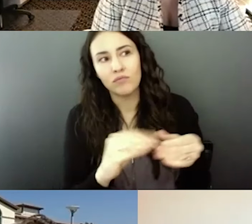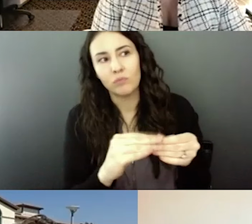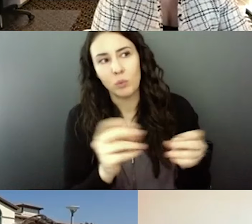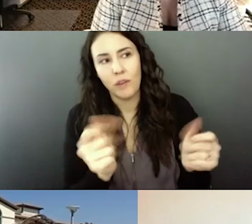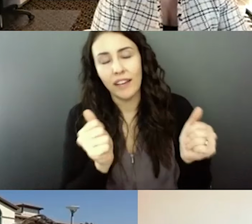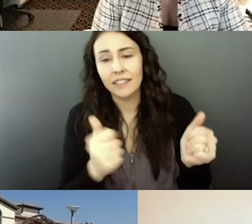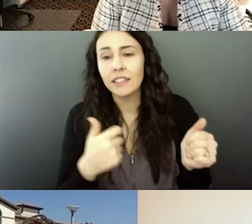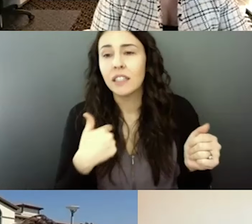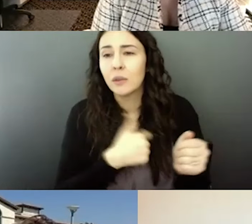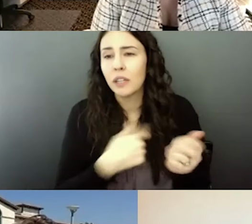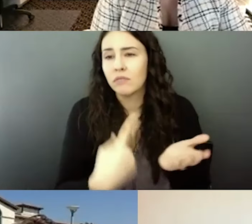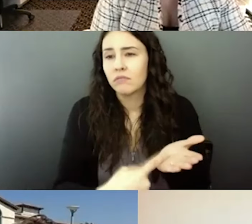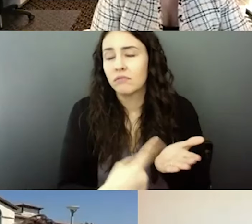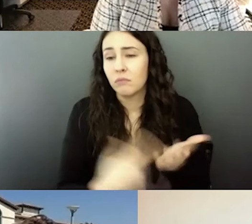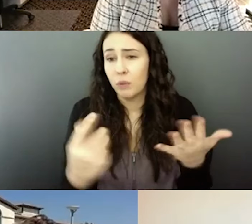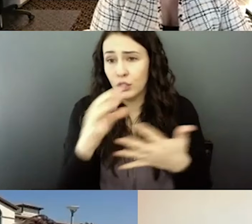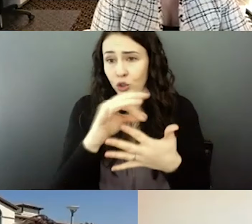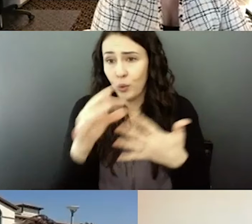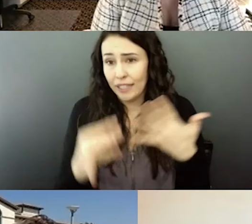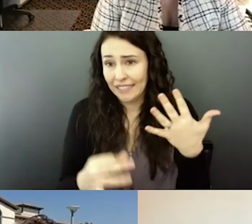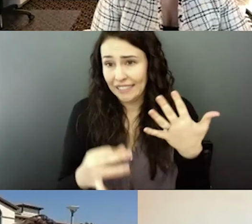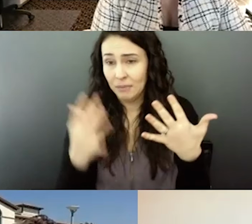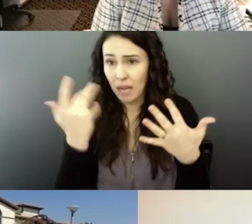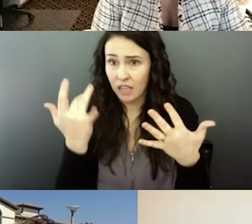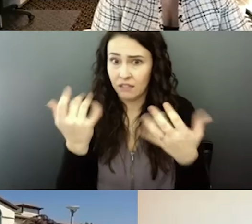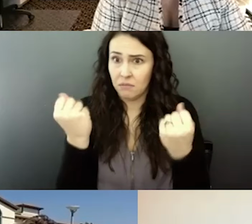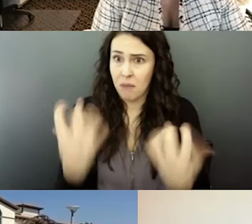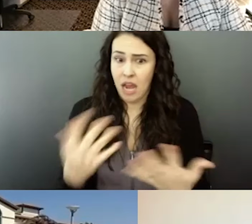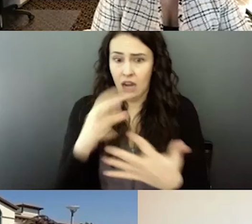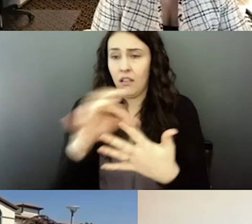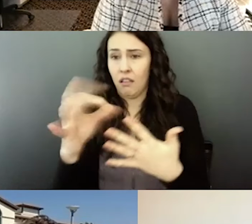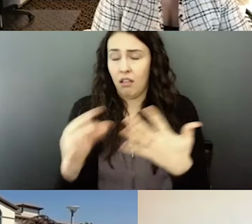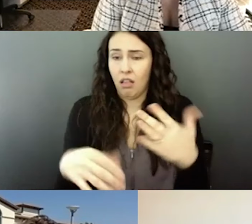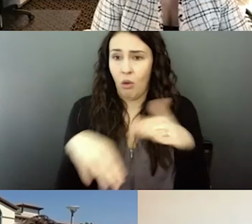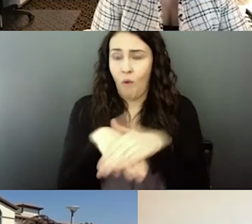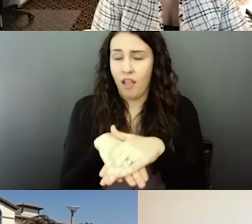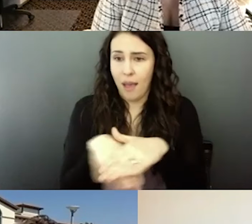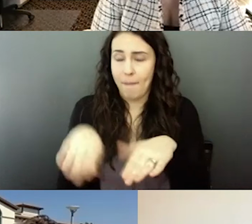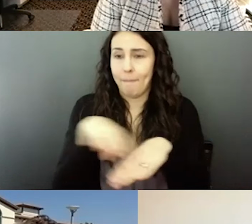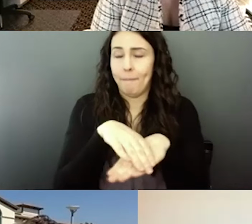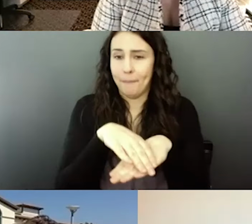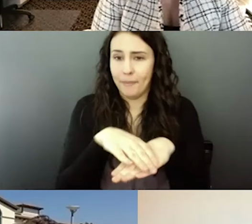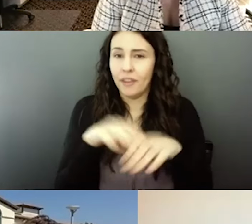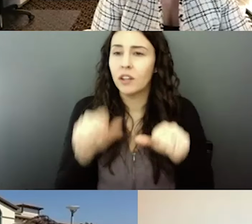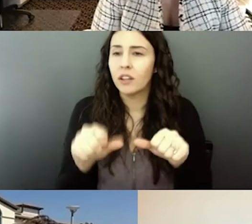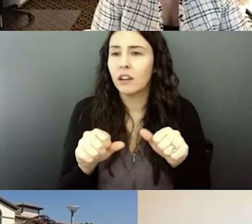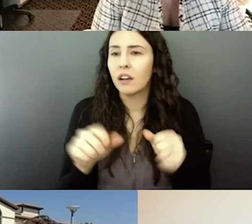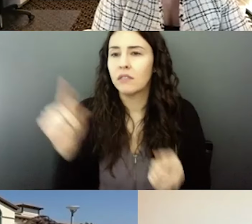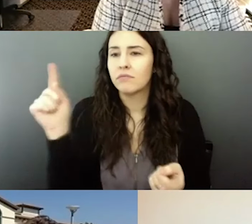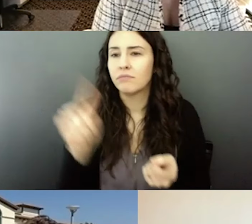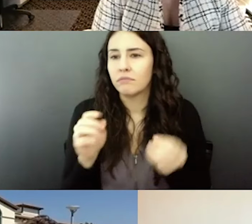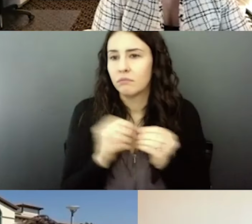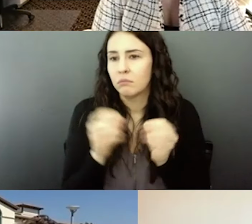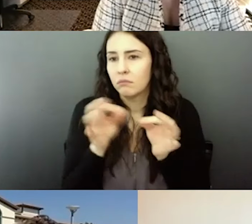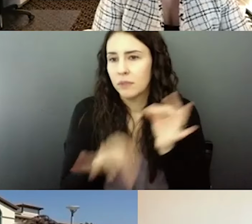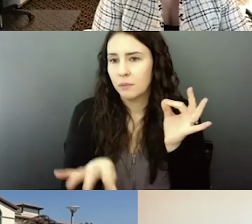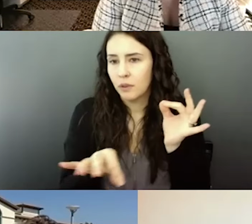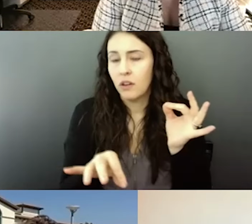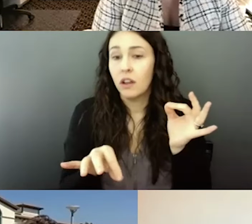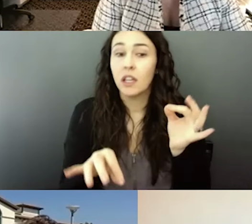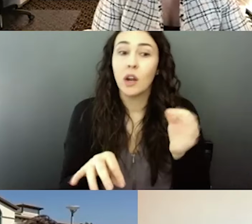for instance, because of the overlap, you could just simplify it for the students. Be like,